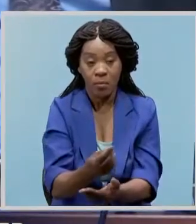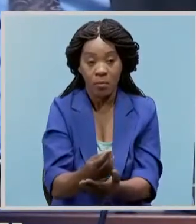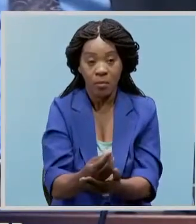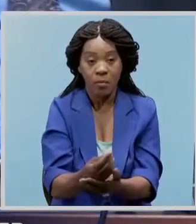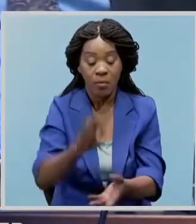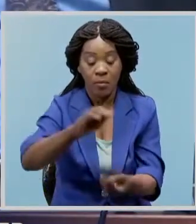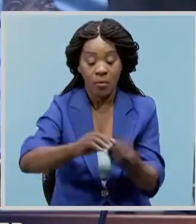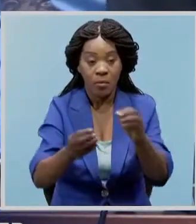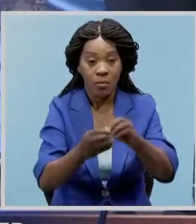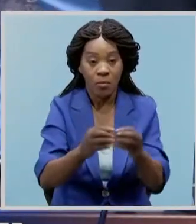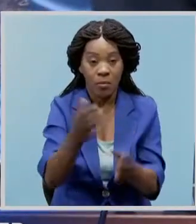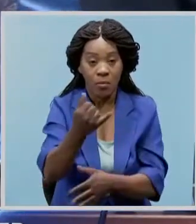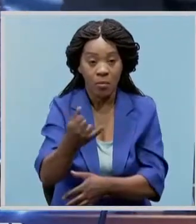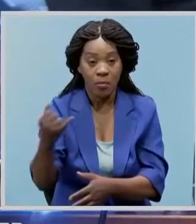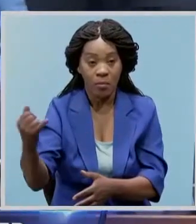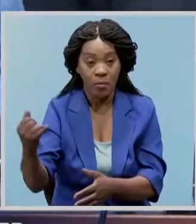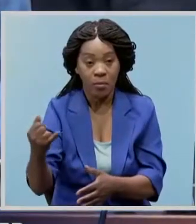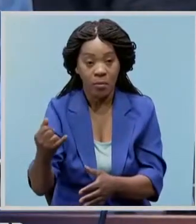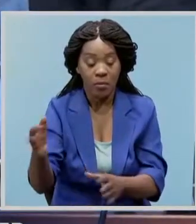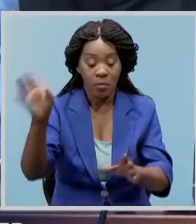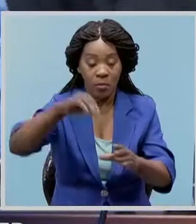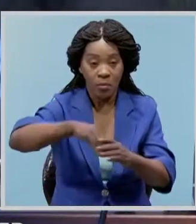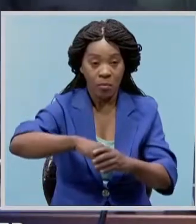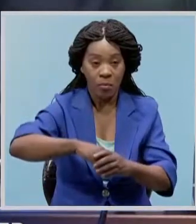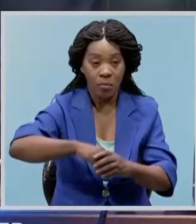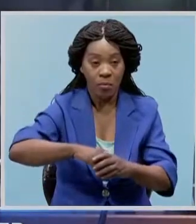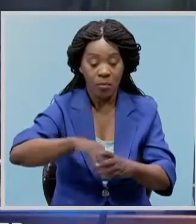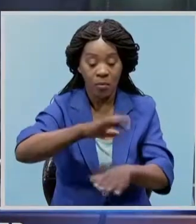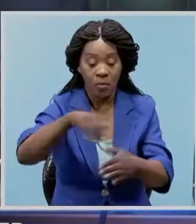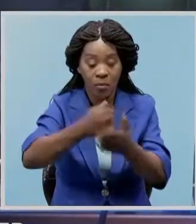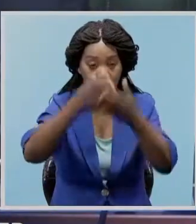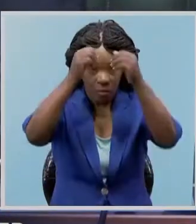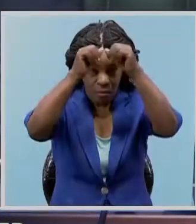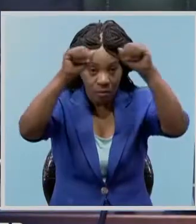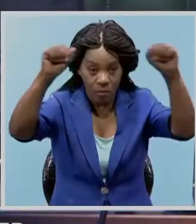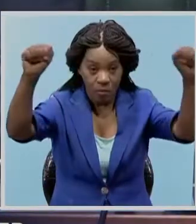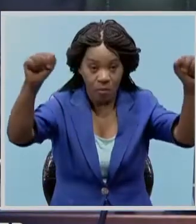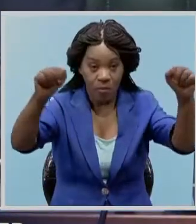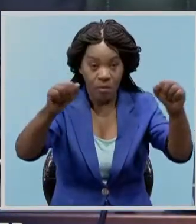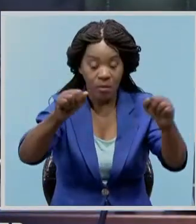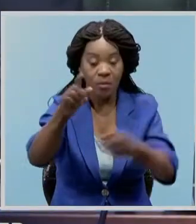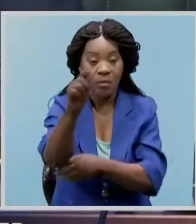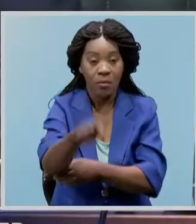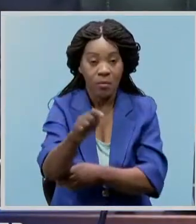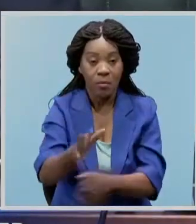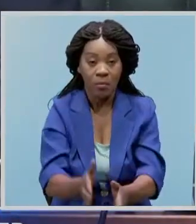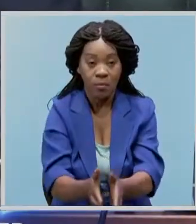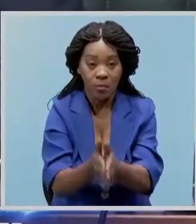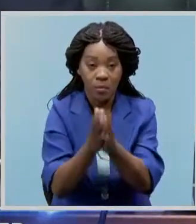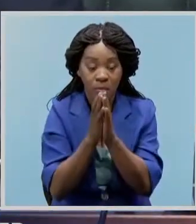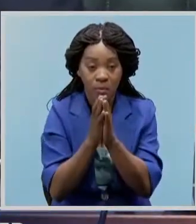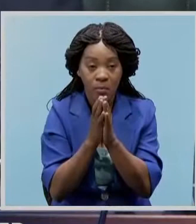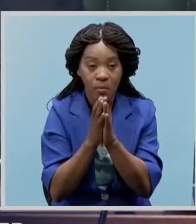issues, including the fact that all presidential candidates are required to be issued with